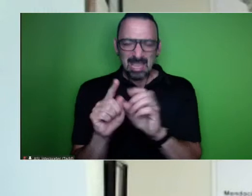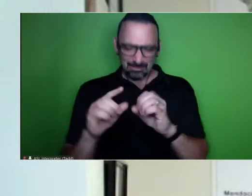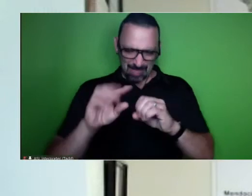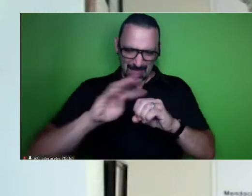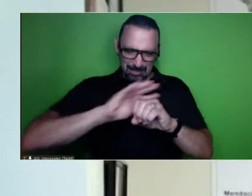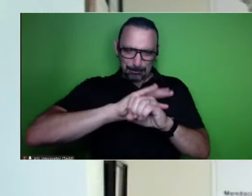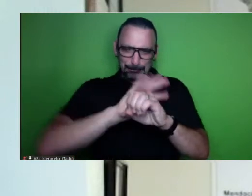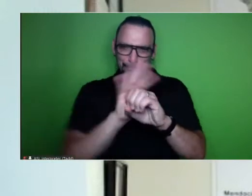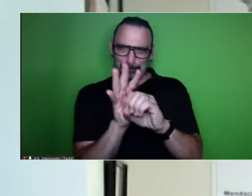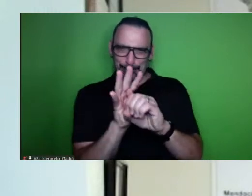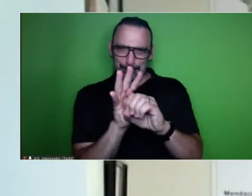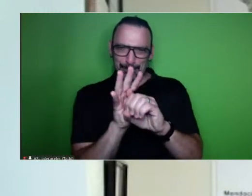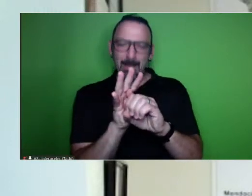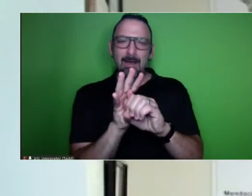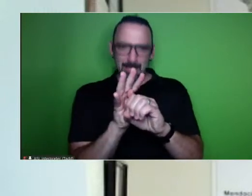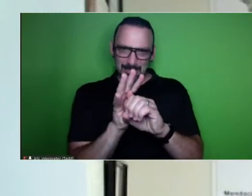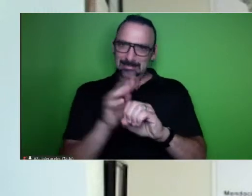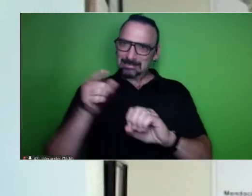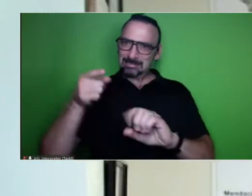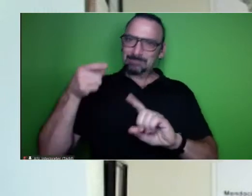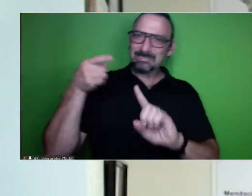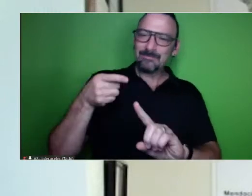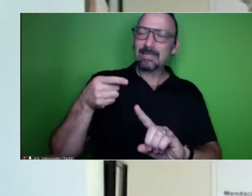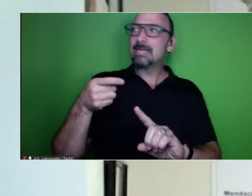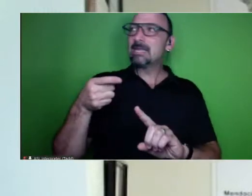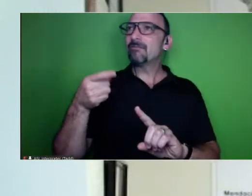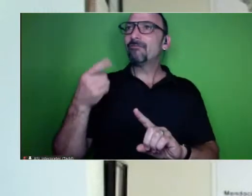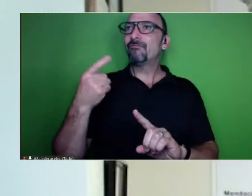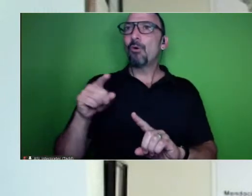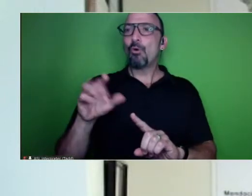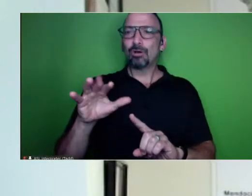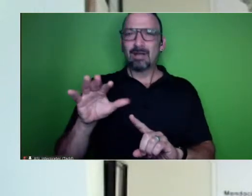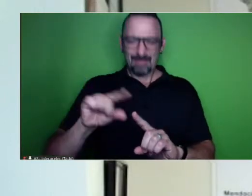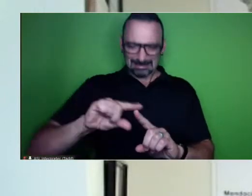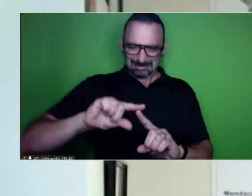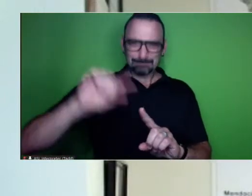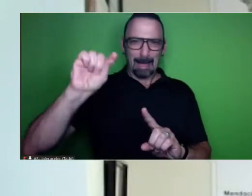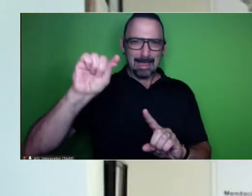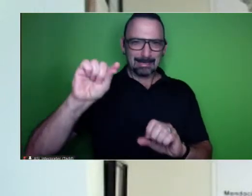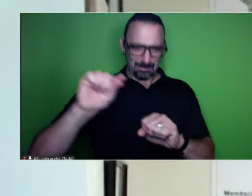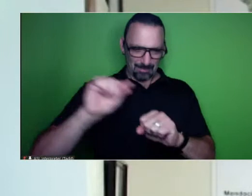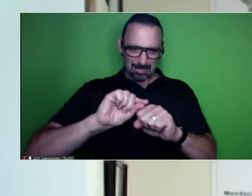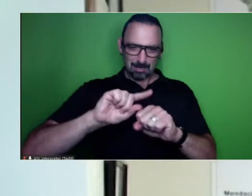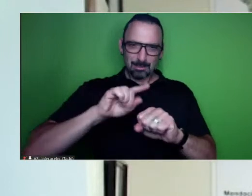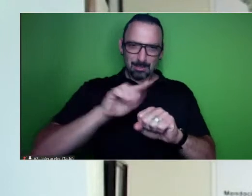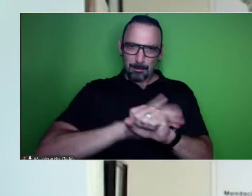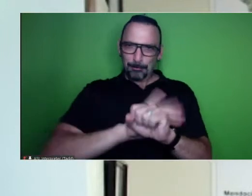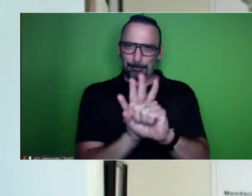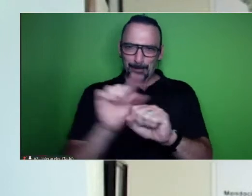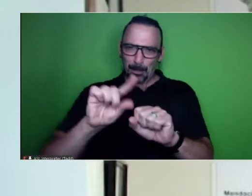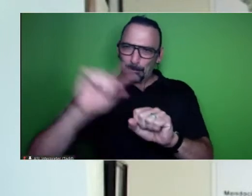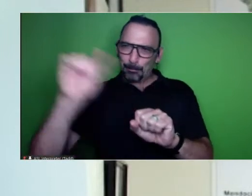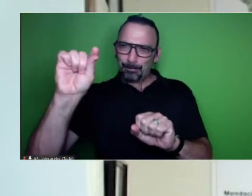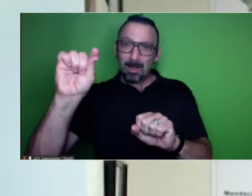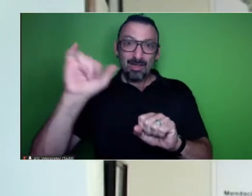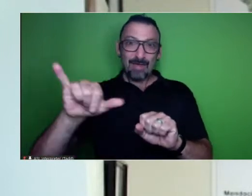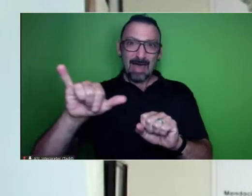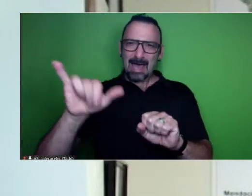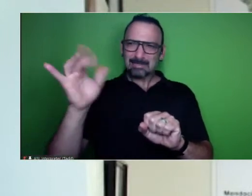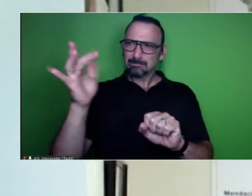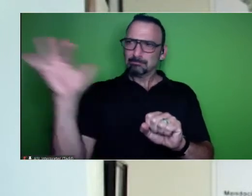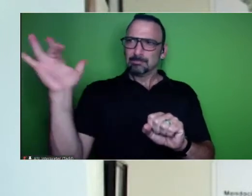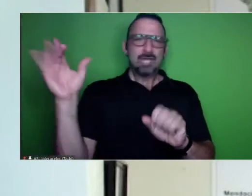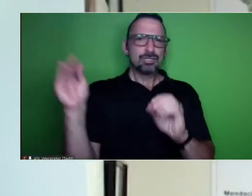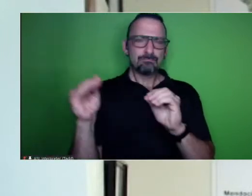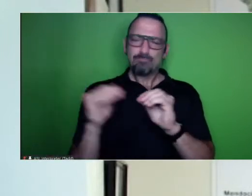that codes for a slightly different spike protein that has turned out to be more invasive. And